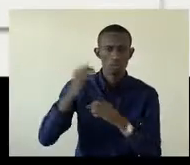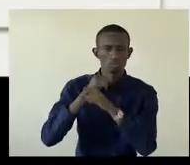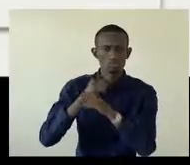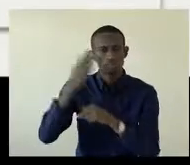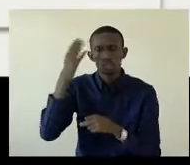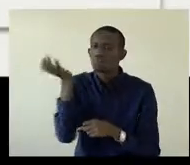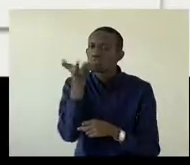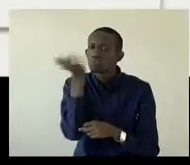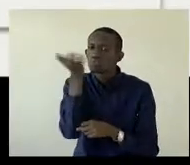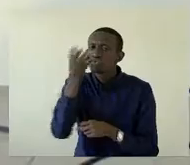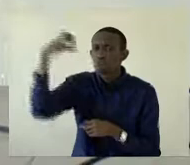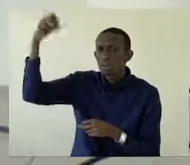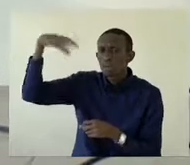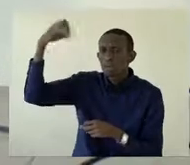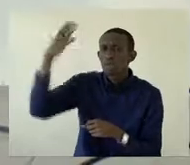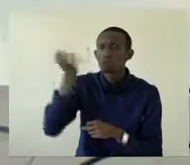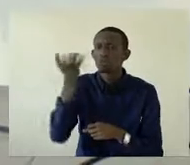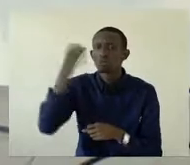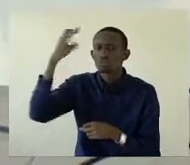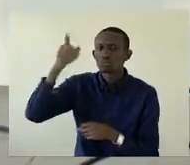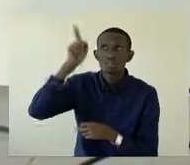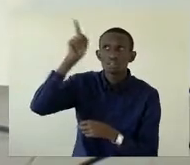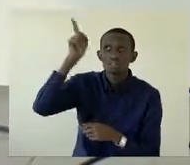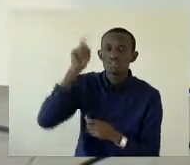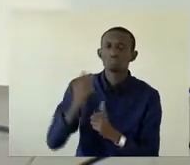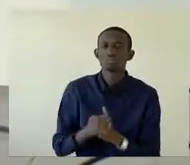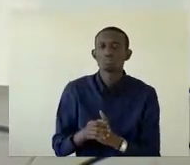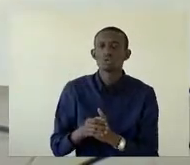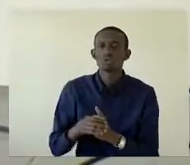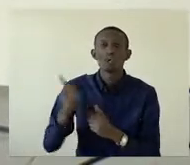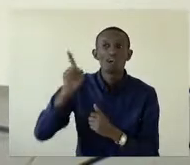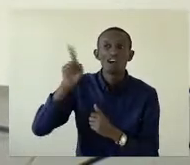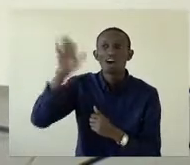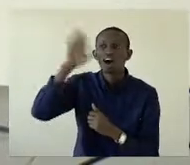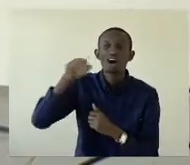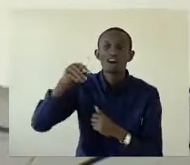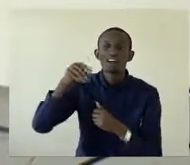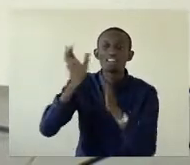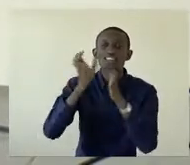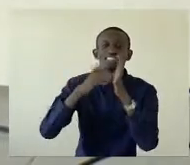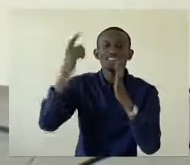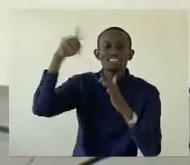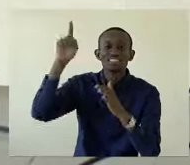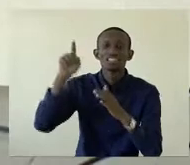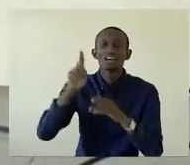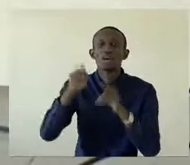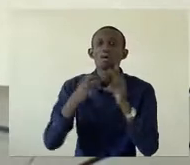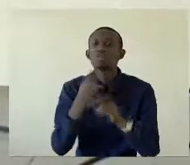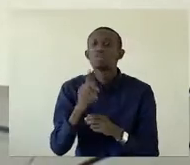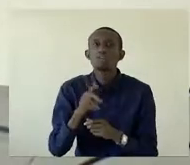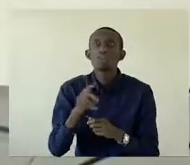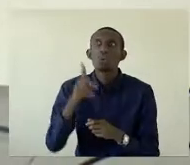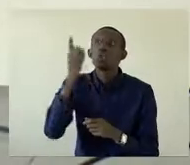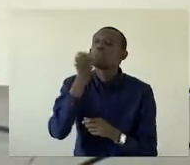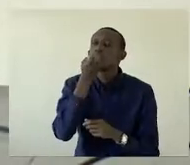Akayunguruzo kimirasira zuba. Iyo ngiyo hejuru, where Jesus went and passed. They say it's very hot. We wonder how he even passed